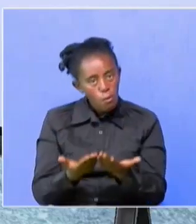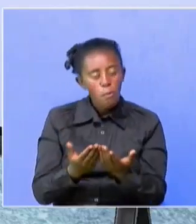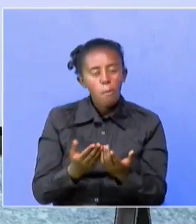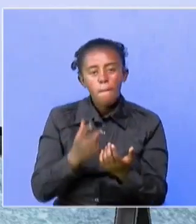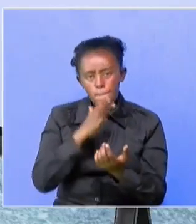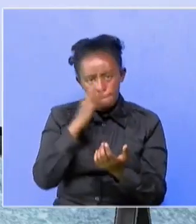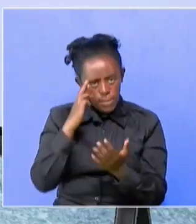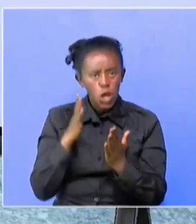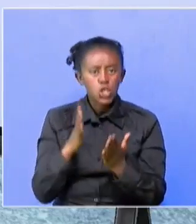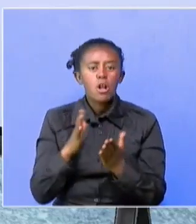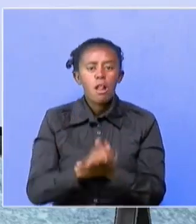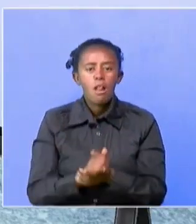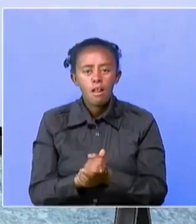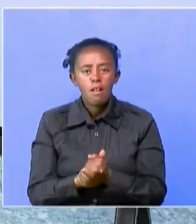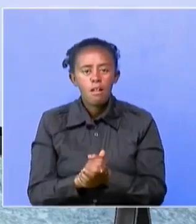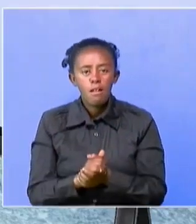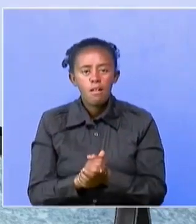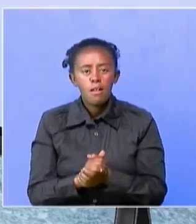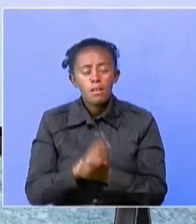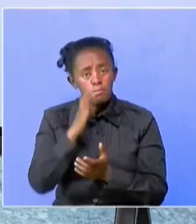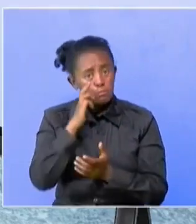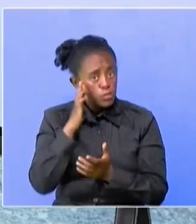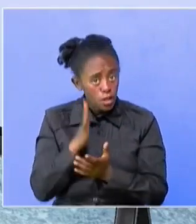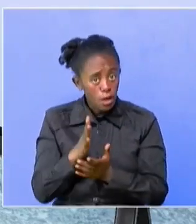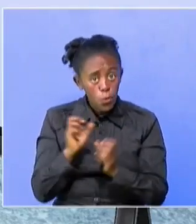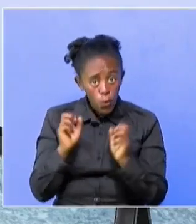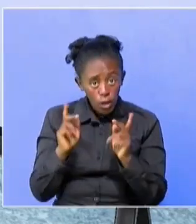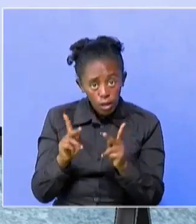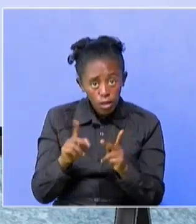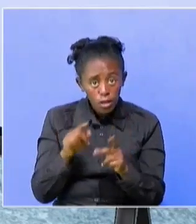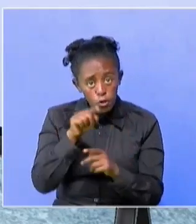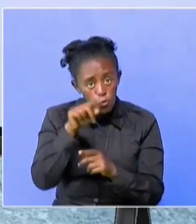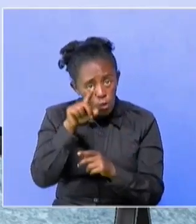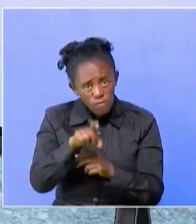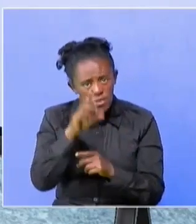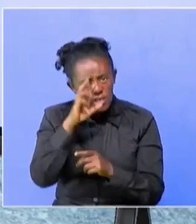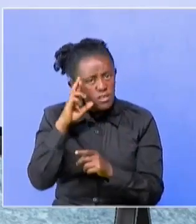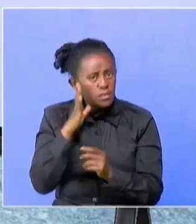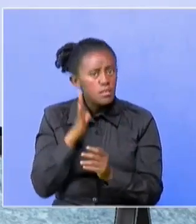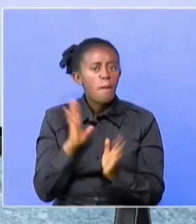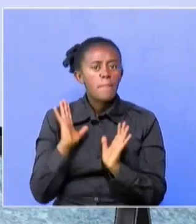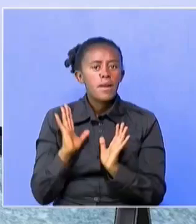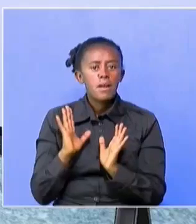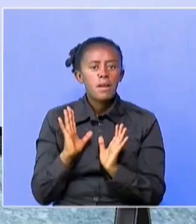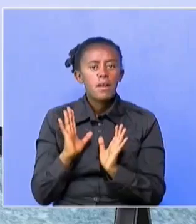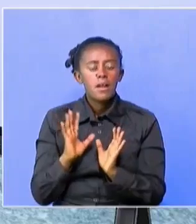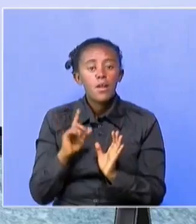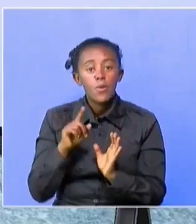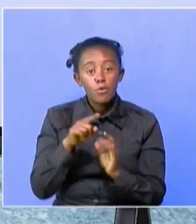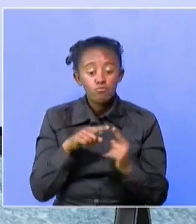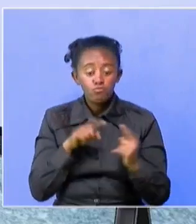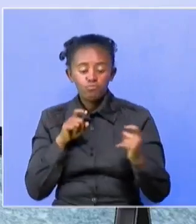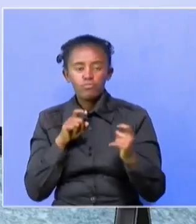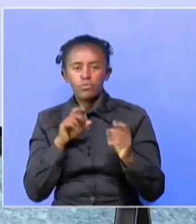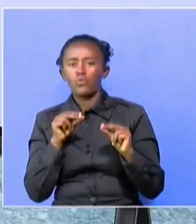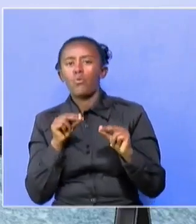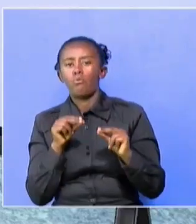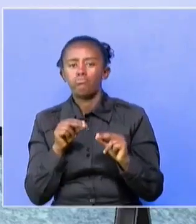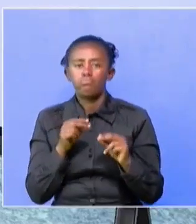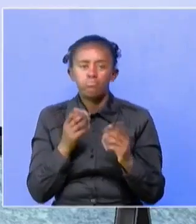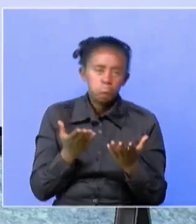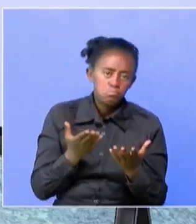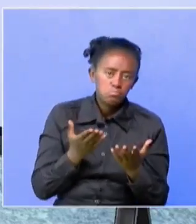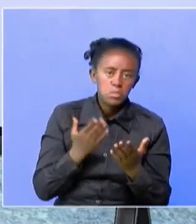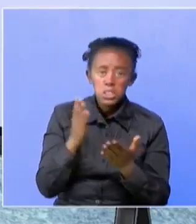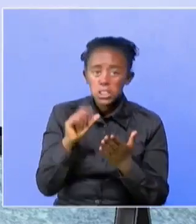rational. Yeah, I mean that reasonable is okay? Yeah, you have to be reasonable. When you are against to something or someone